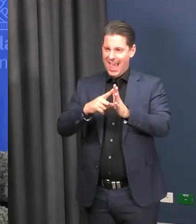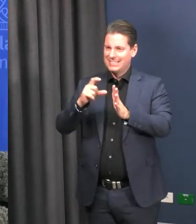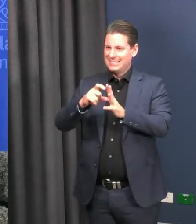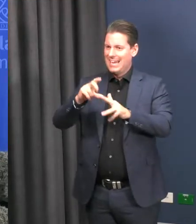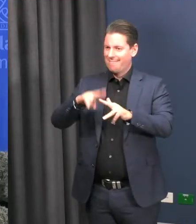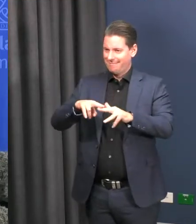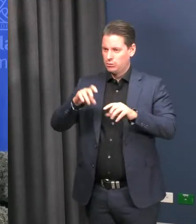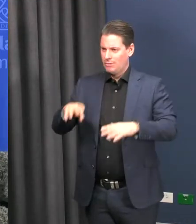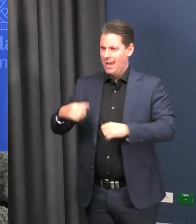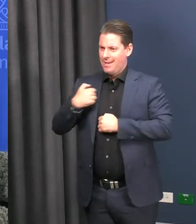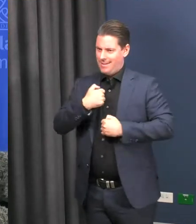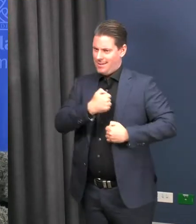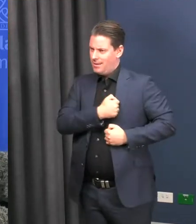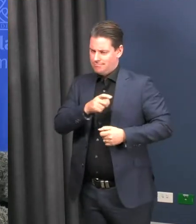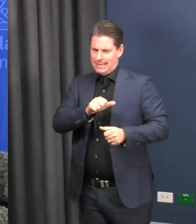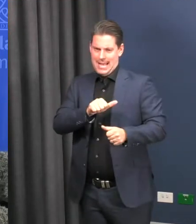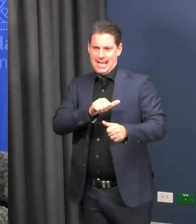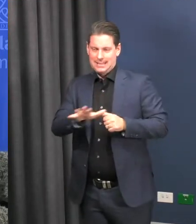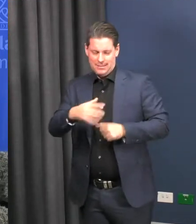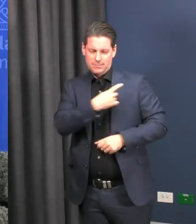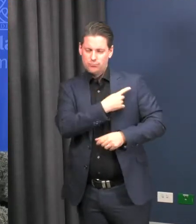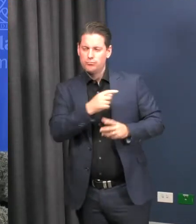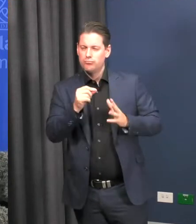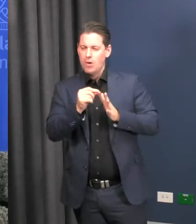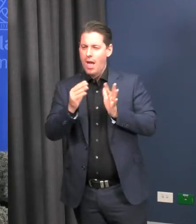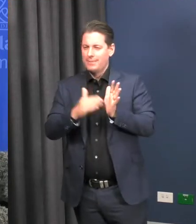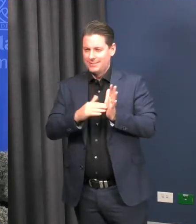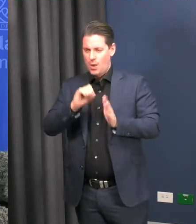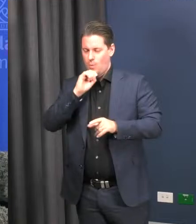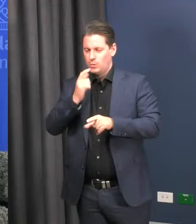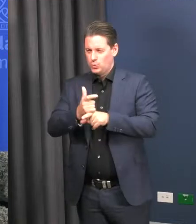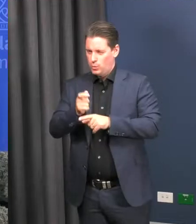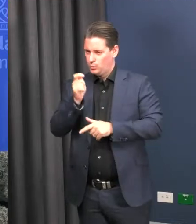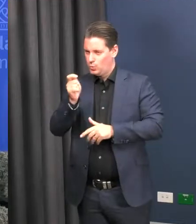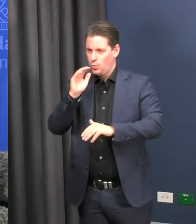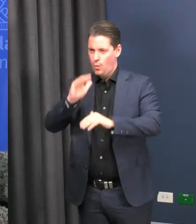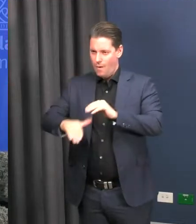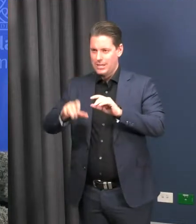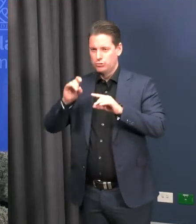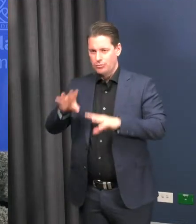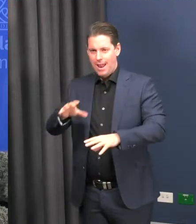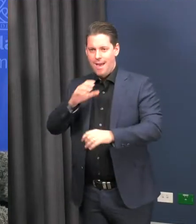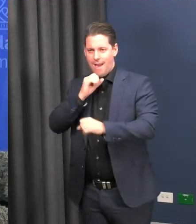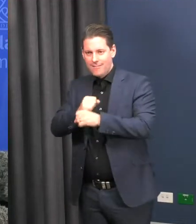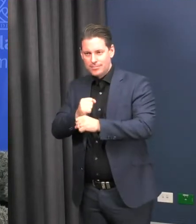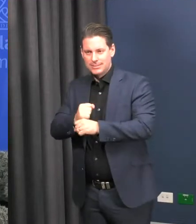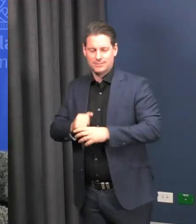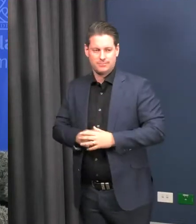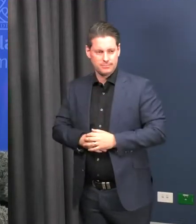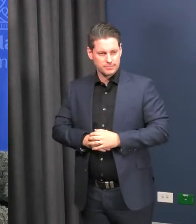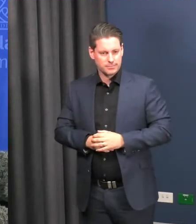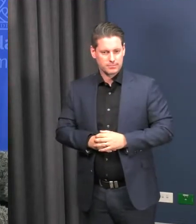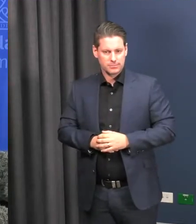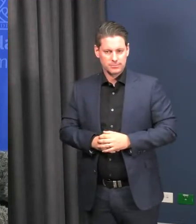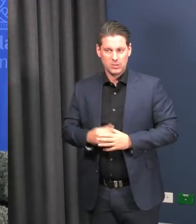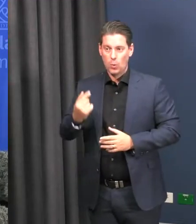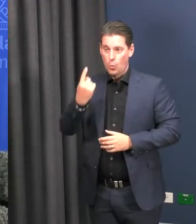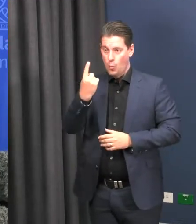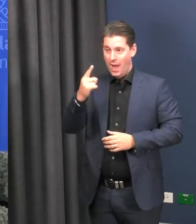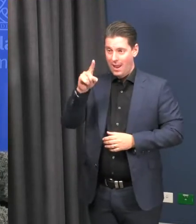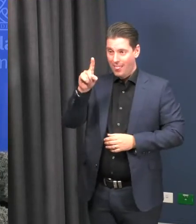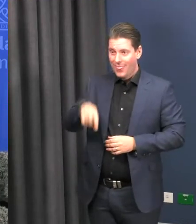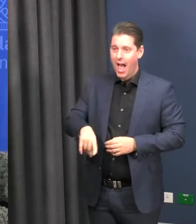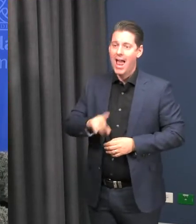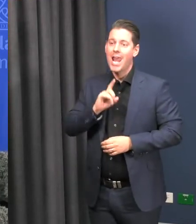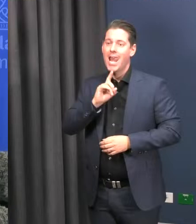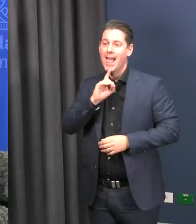has been excellent, and I'll get the Prime Minister to comment on that in a moment. We have 1,000 ergon energy